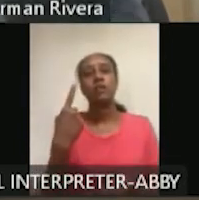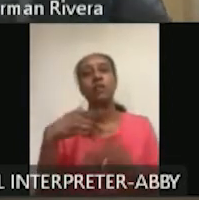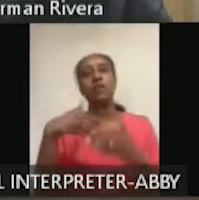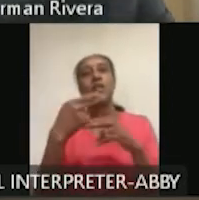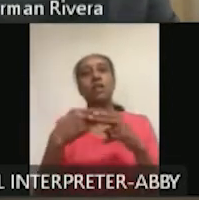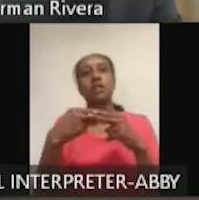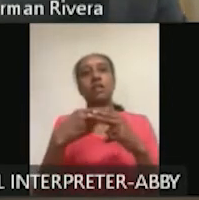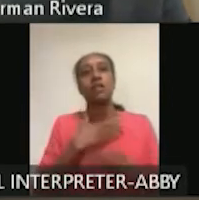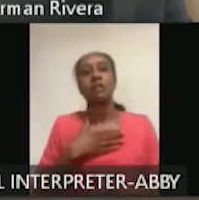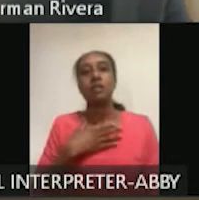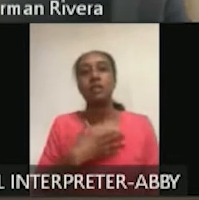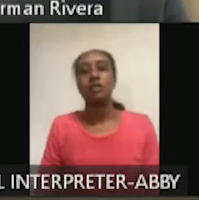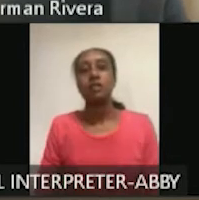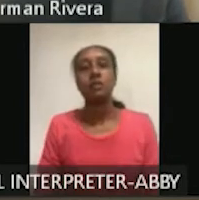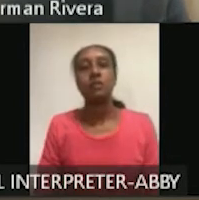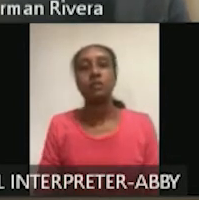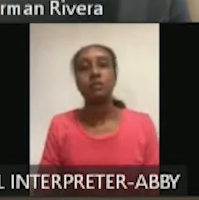Next slide, please.